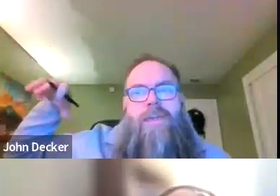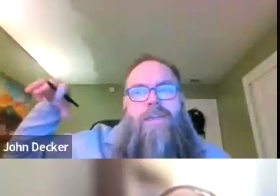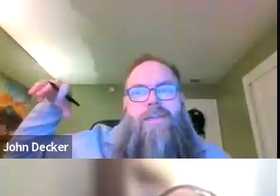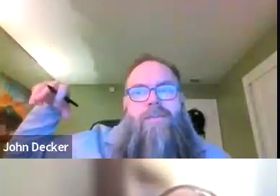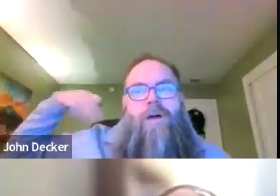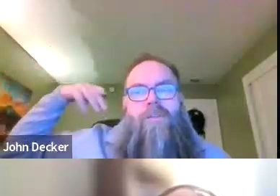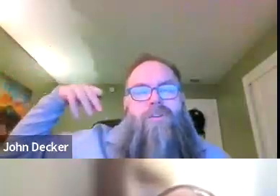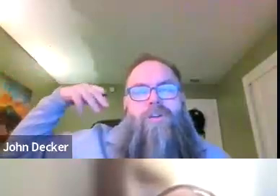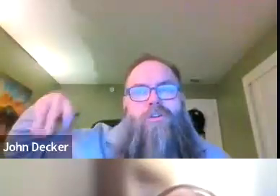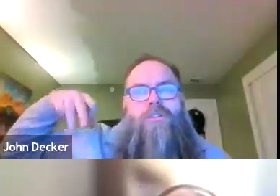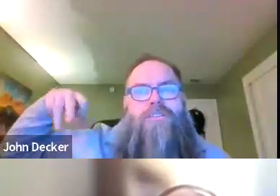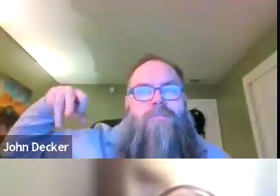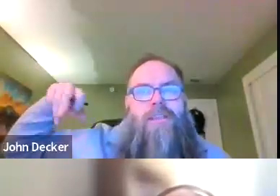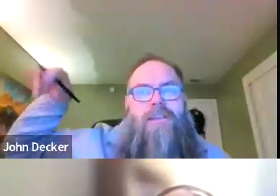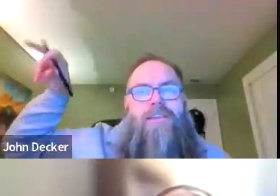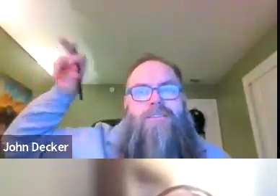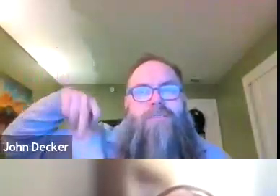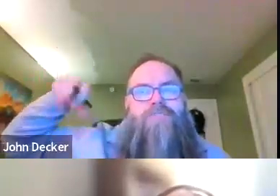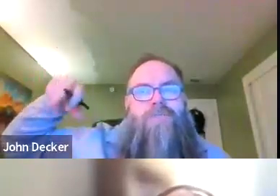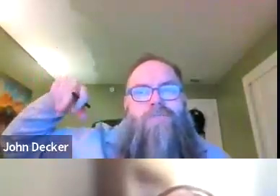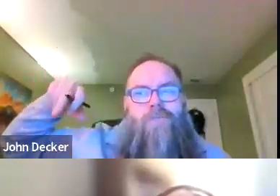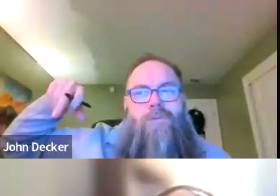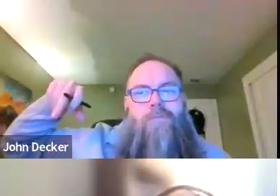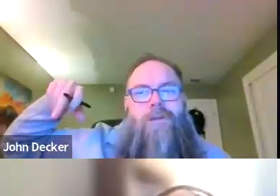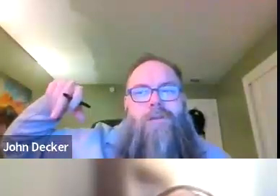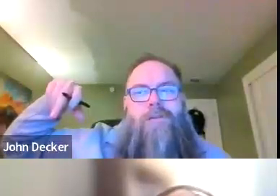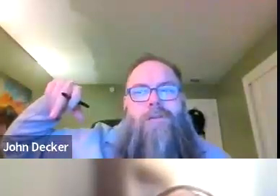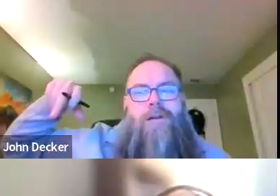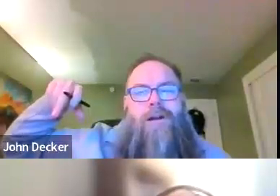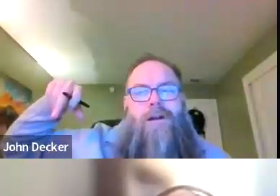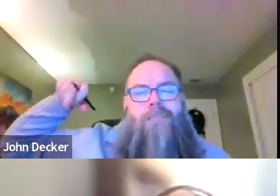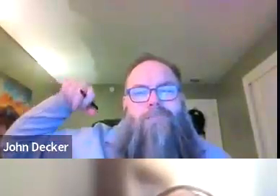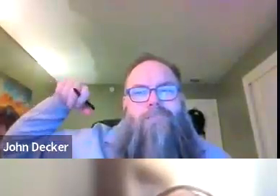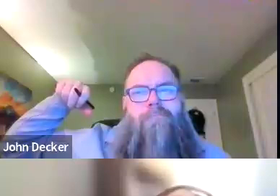this way while they're concurrently submitting an exemption form.